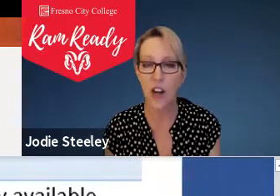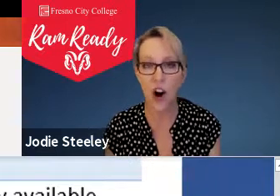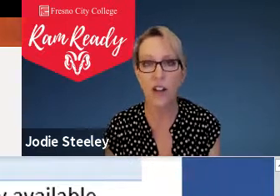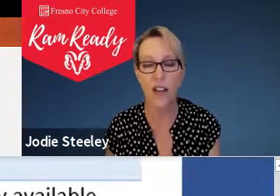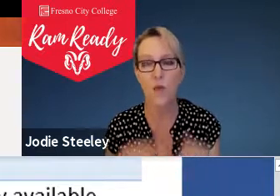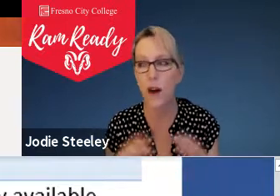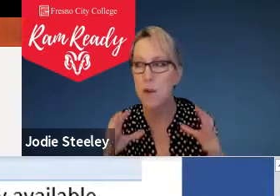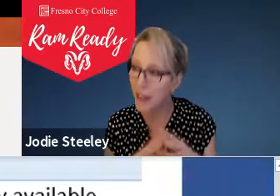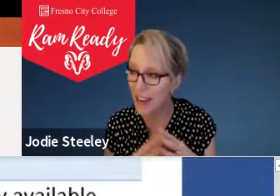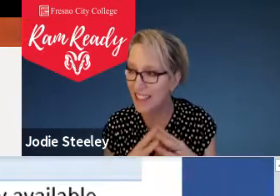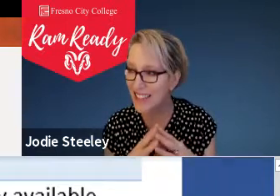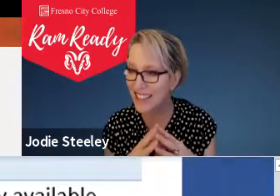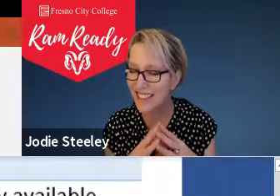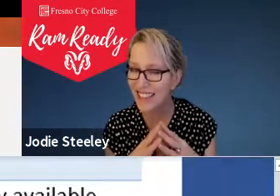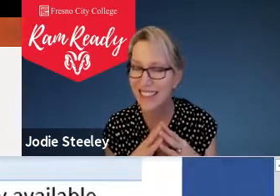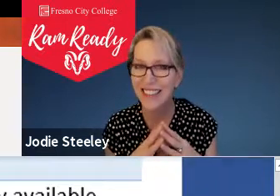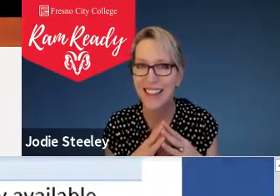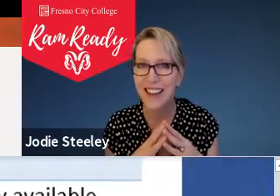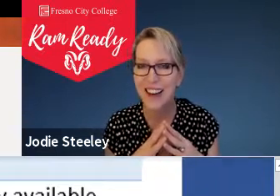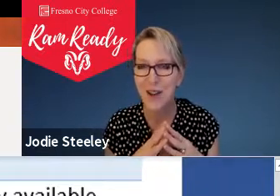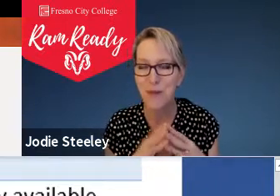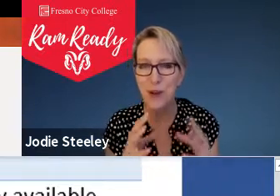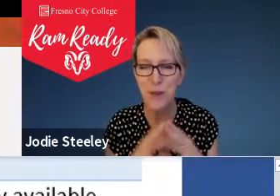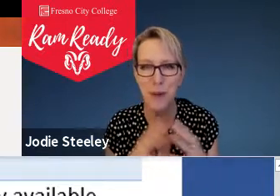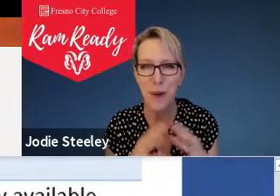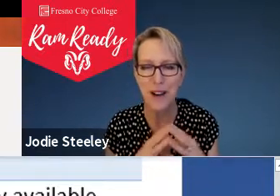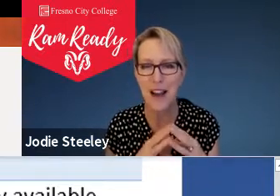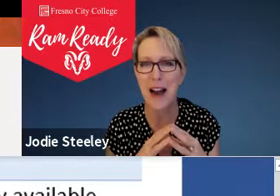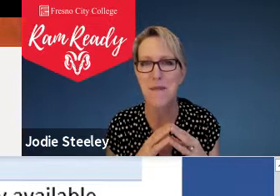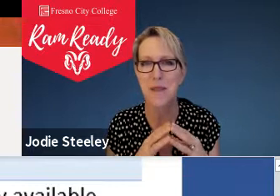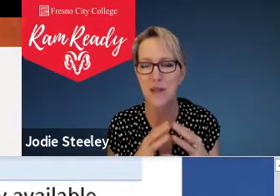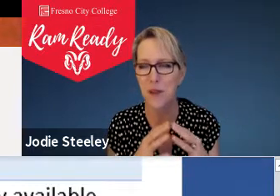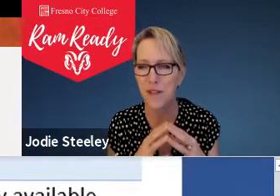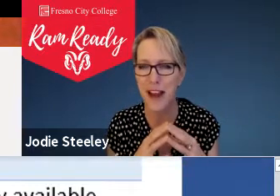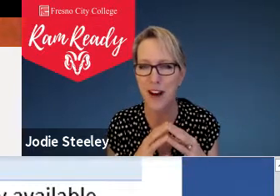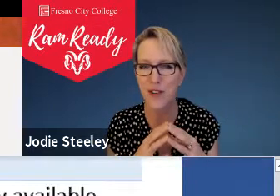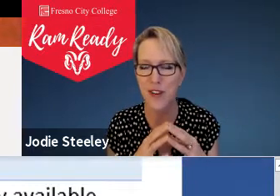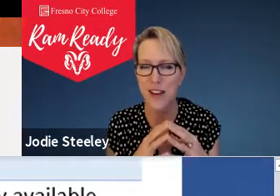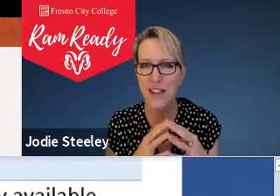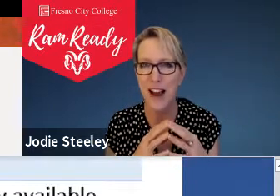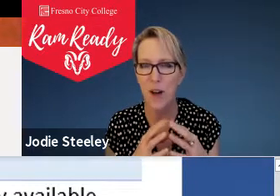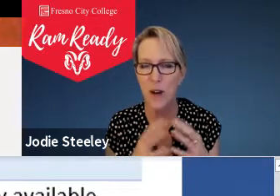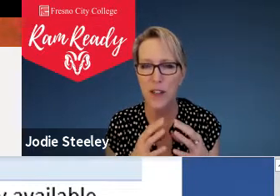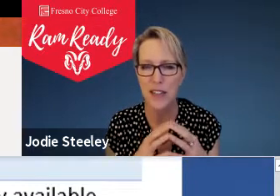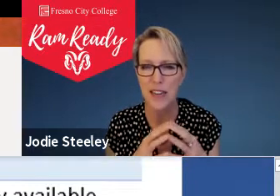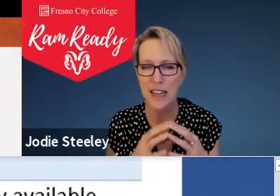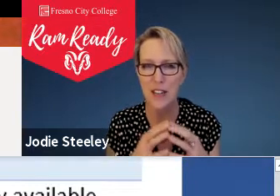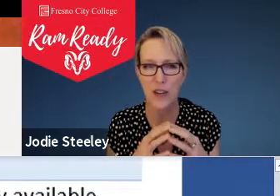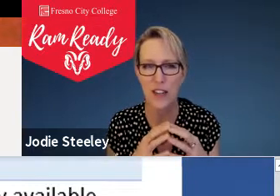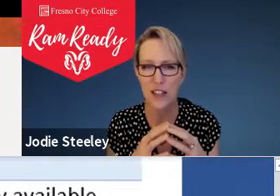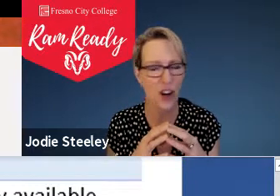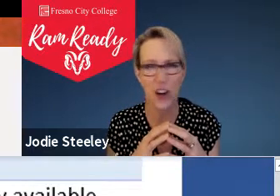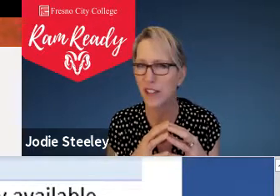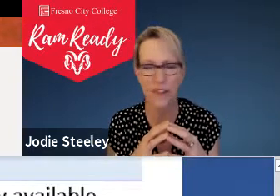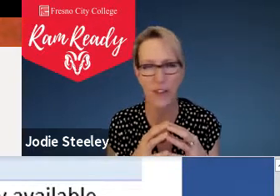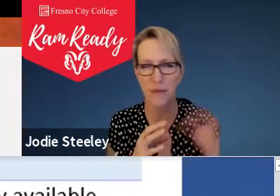it's all in one place. We're super proud of that because we found that we were sending